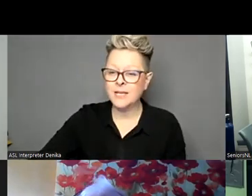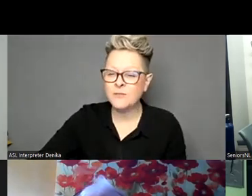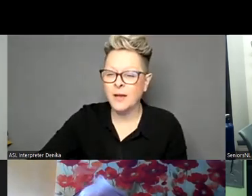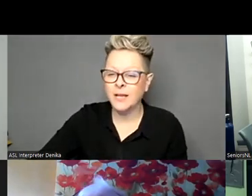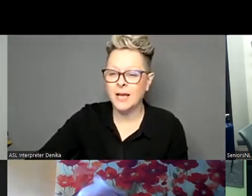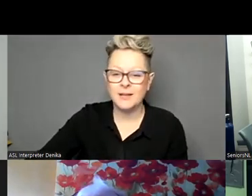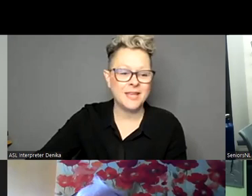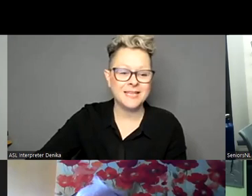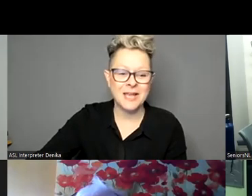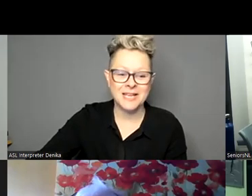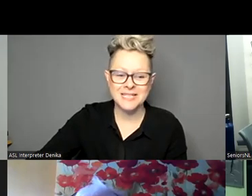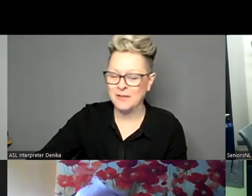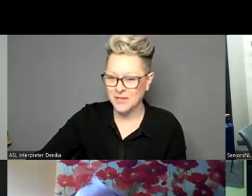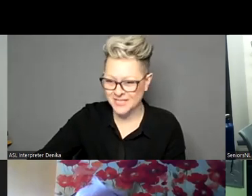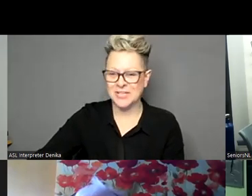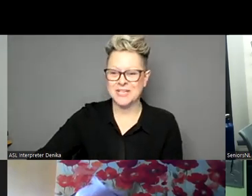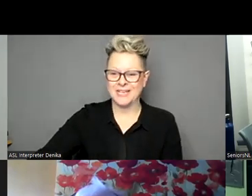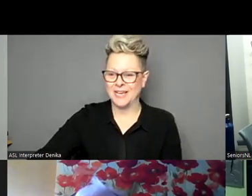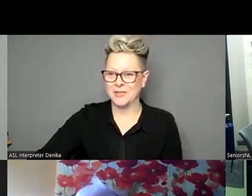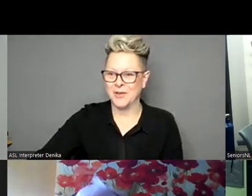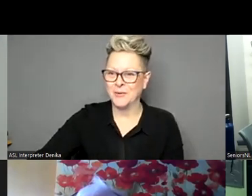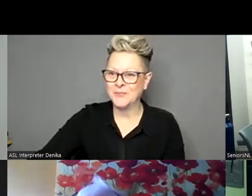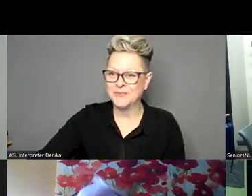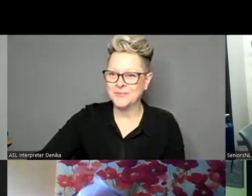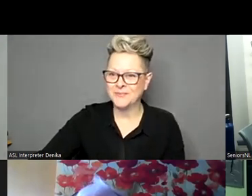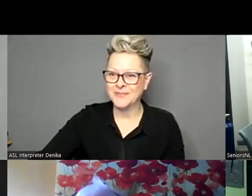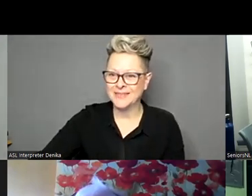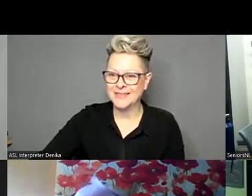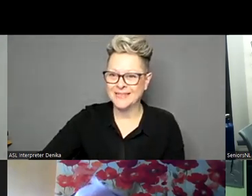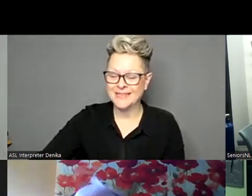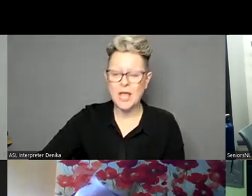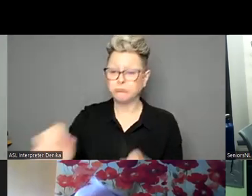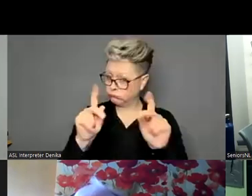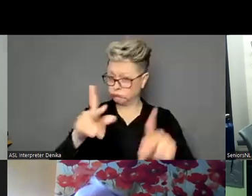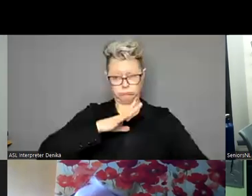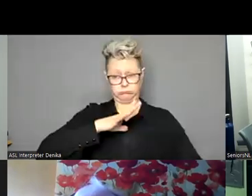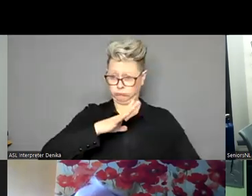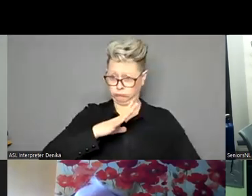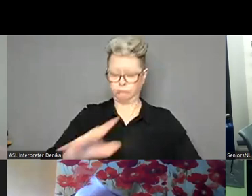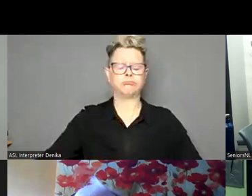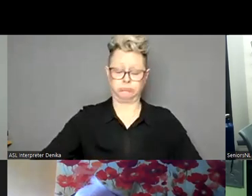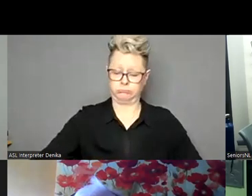Yeah, it's fine. Like, I think I'd like to have more discussion on it later, though. Okay.